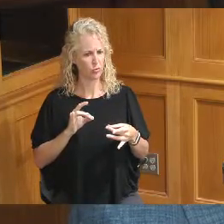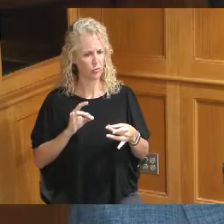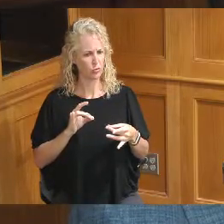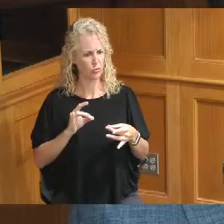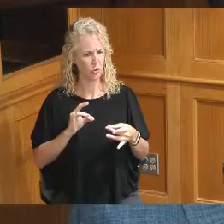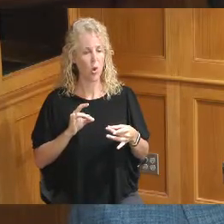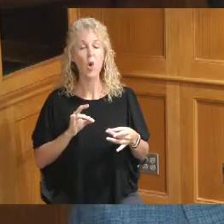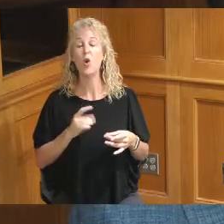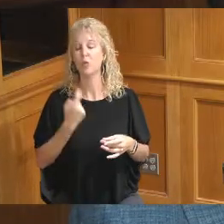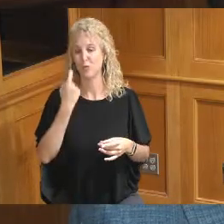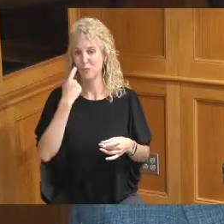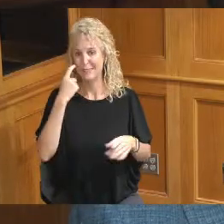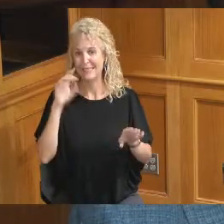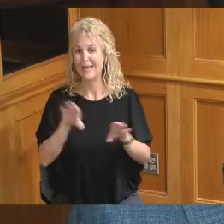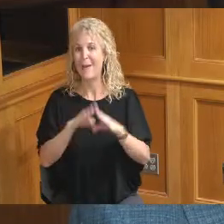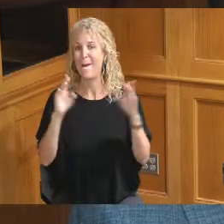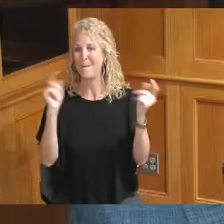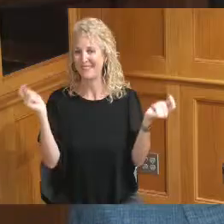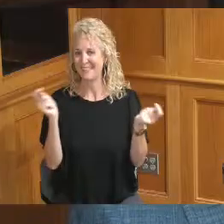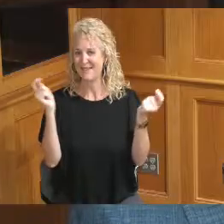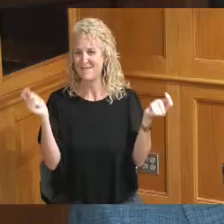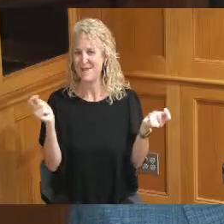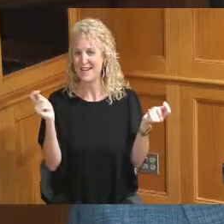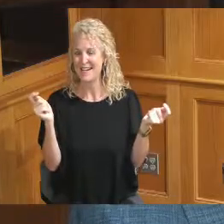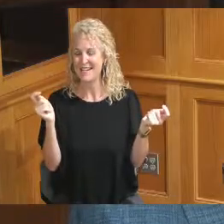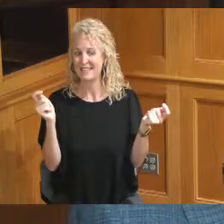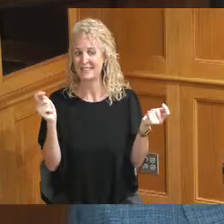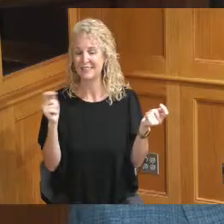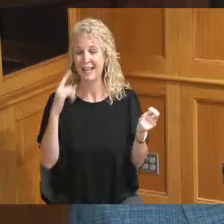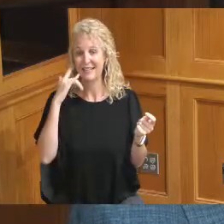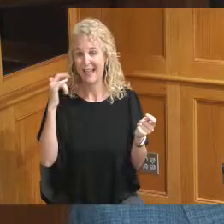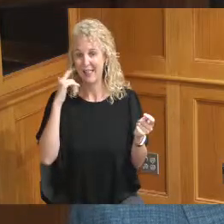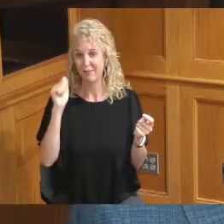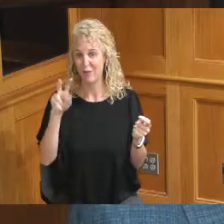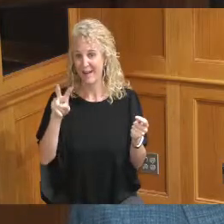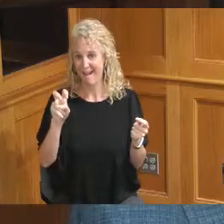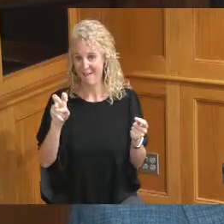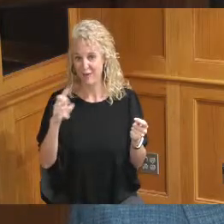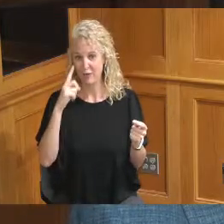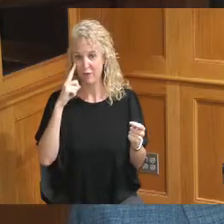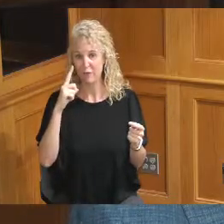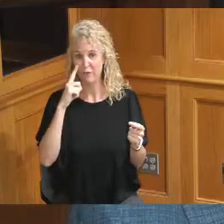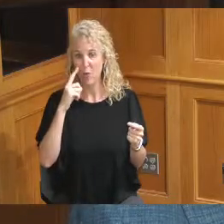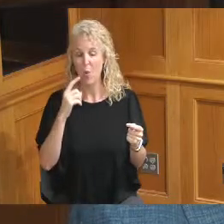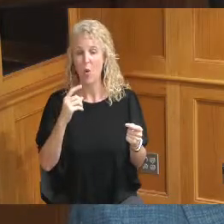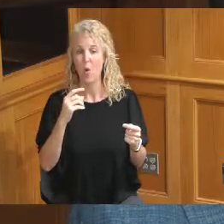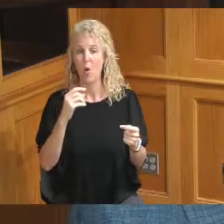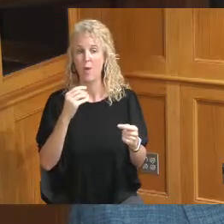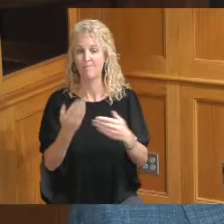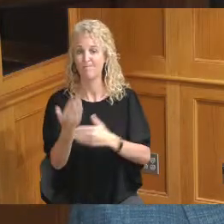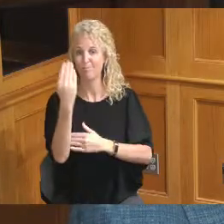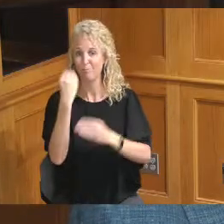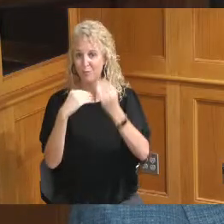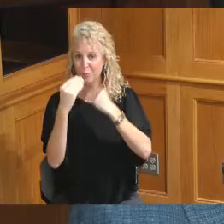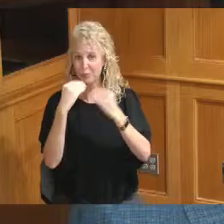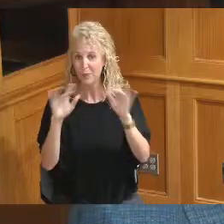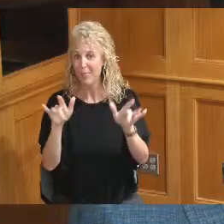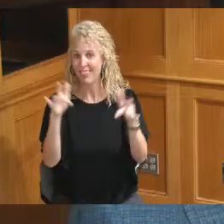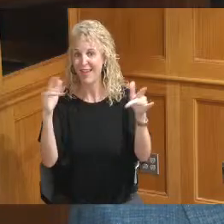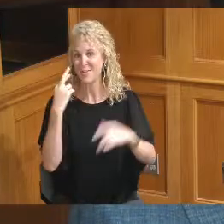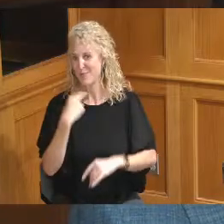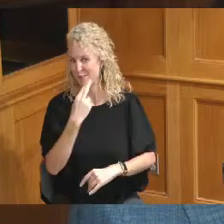cutting ceremony, myself and Commissioner Dumas on California Avenue for the Brunch Deluxe in Bond